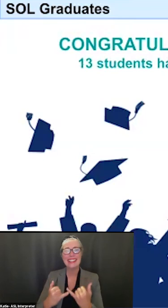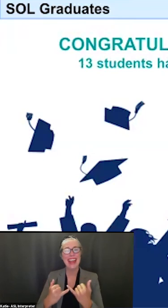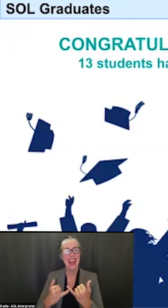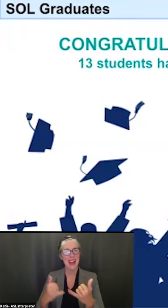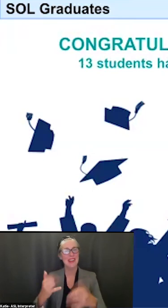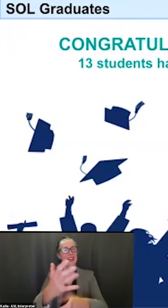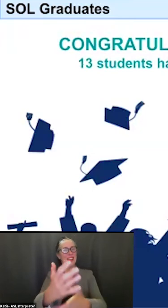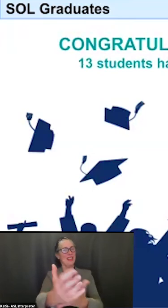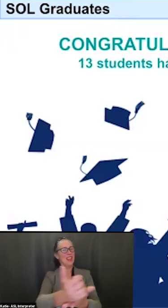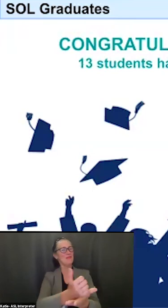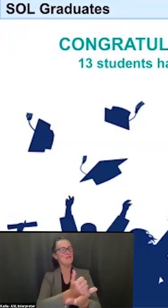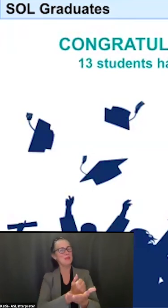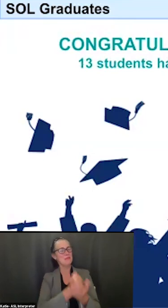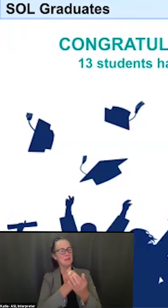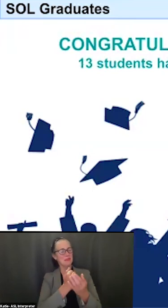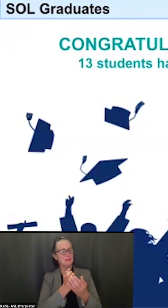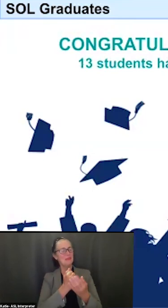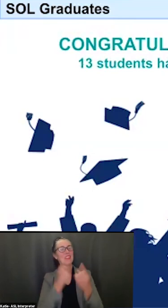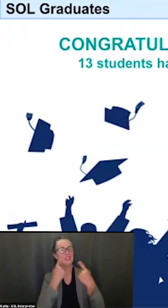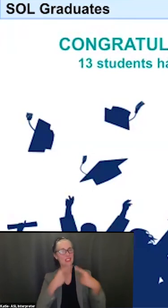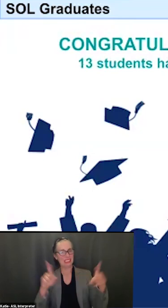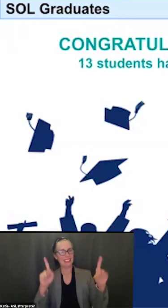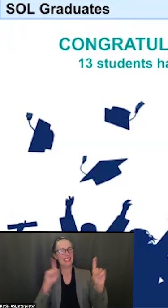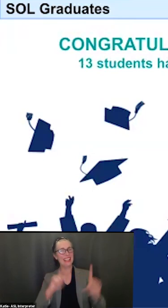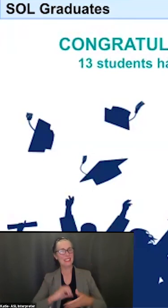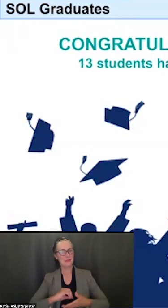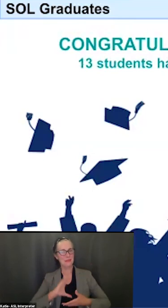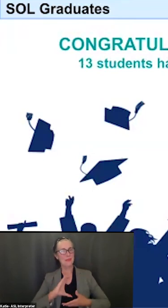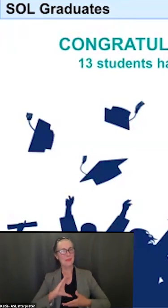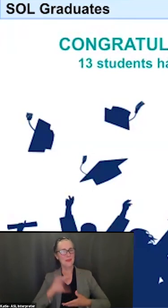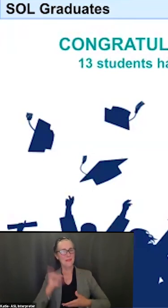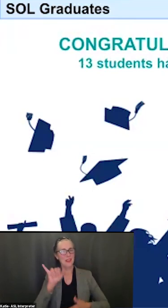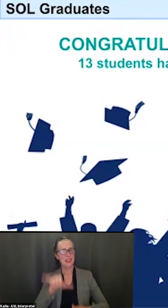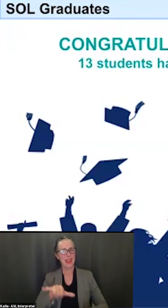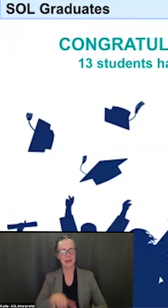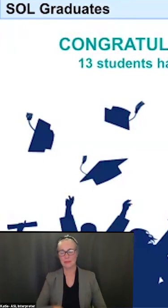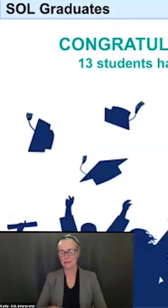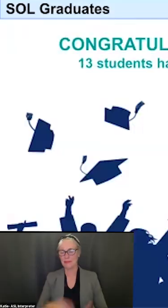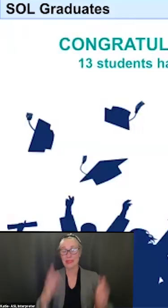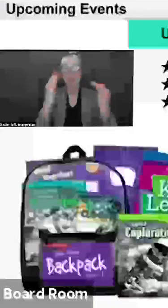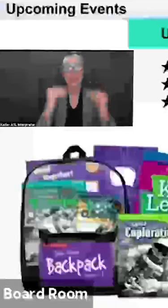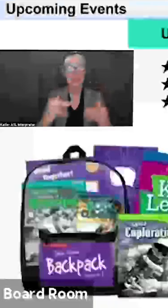the the results and success of them next slide